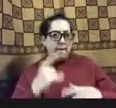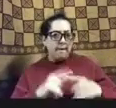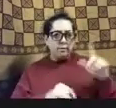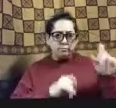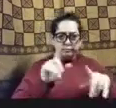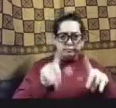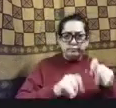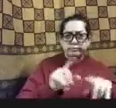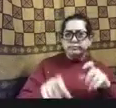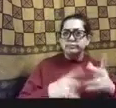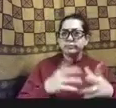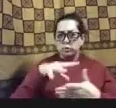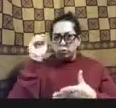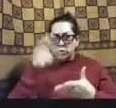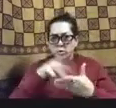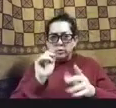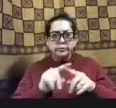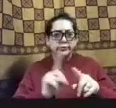so